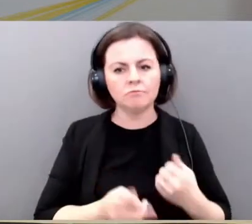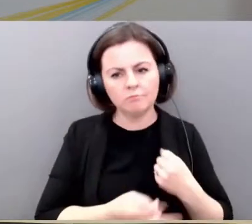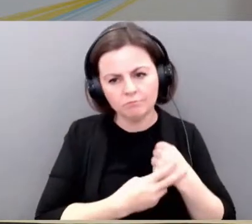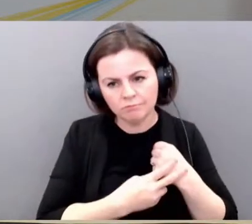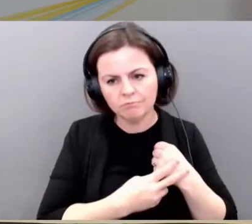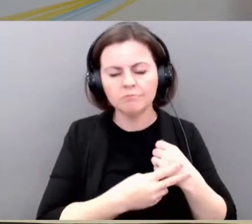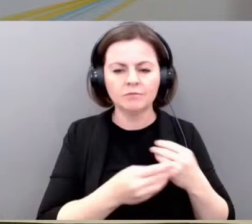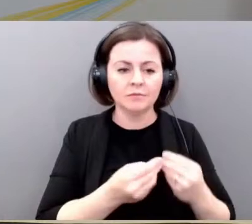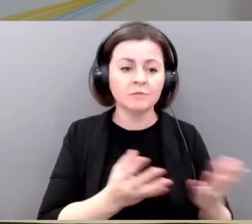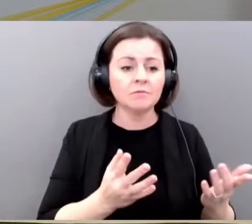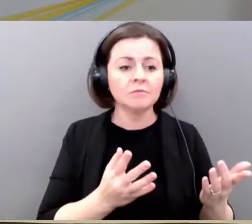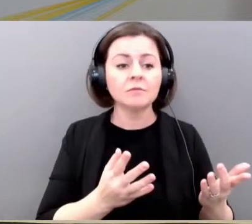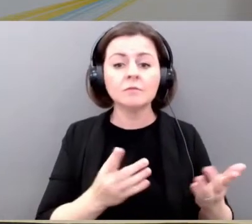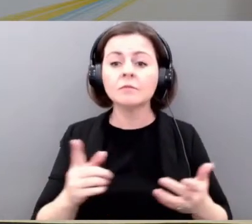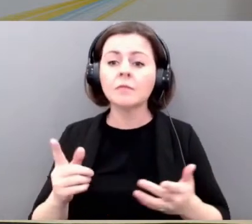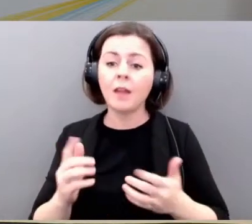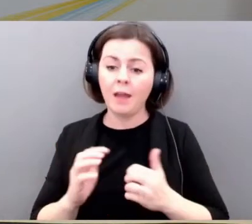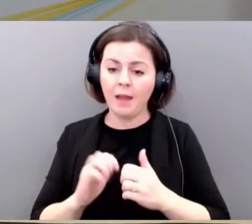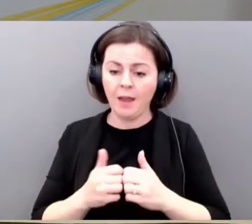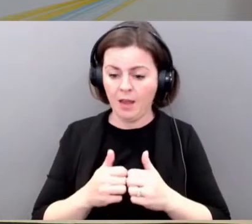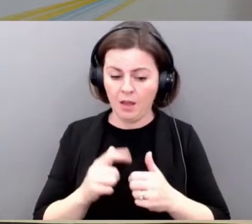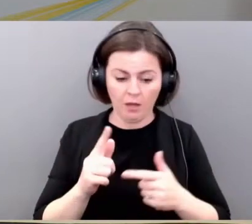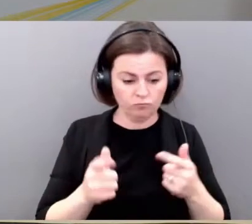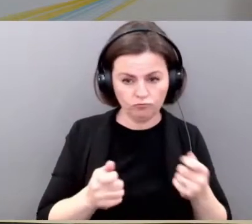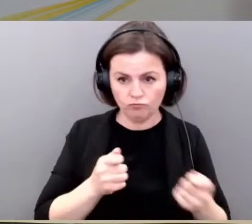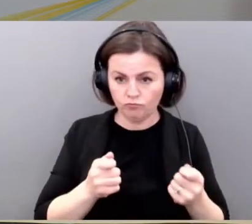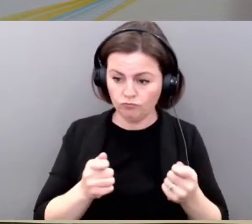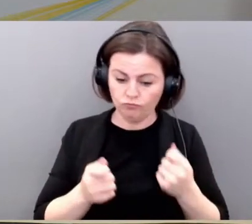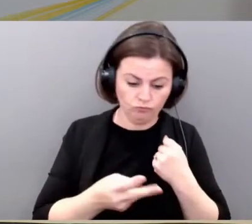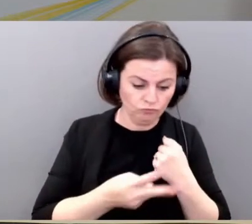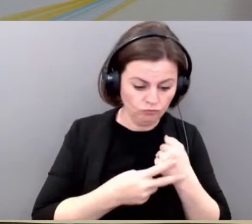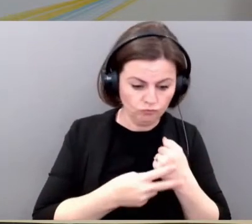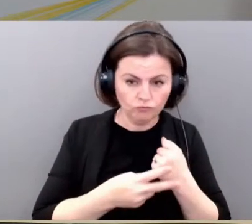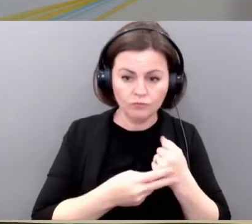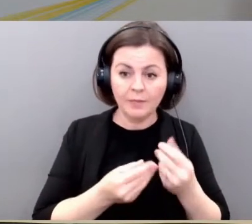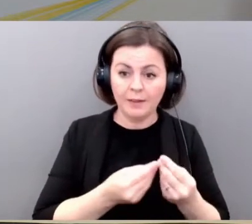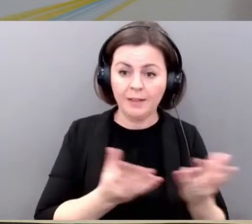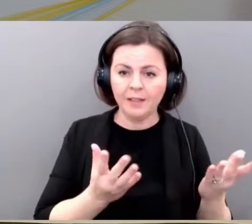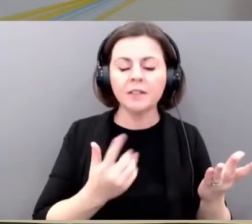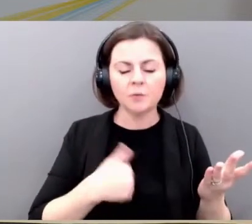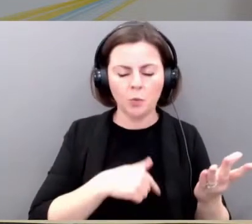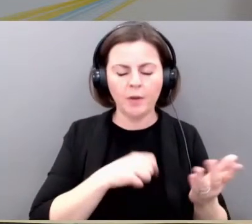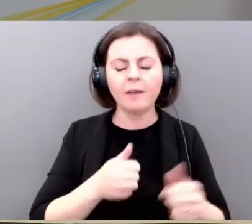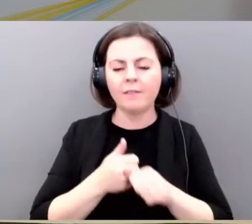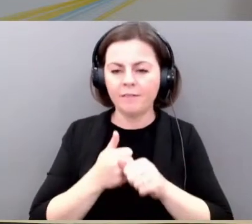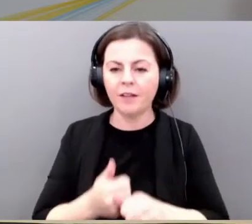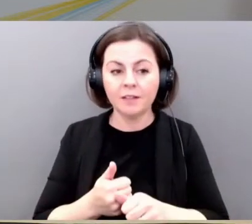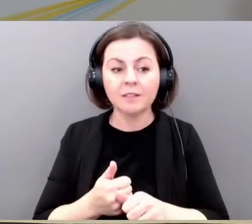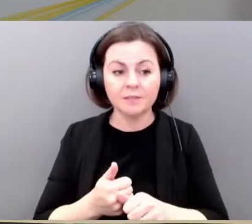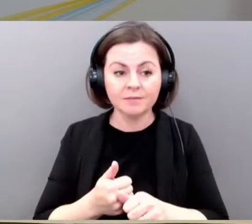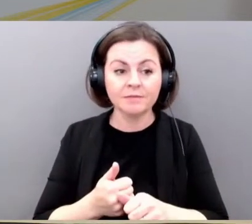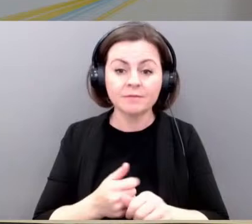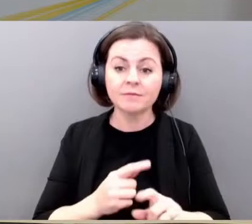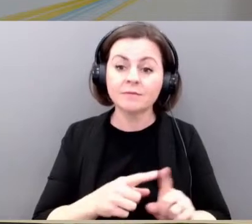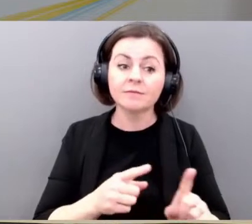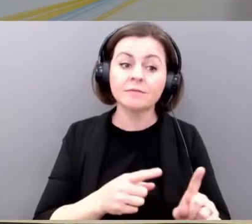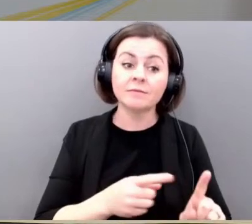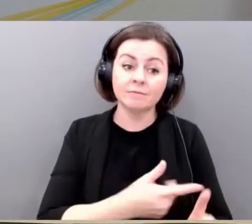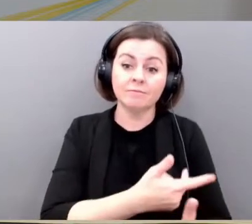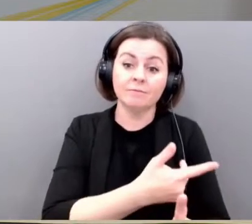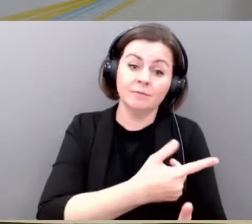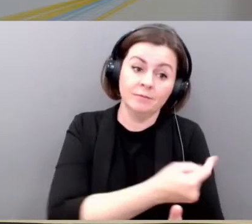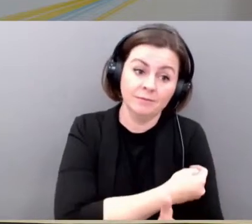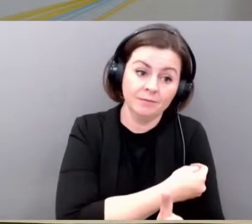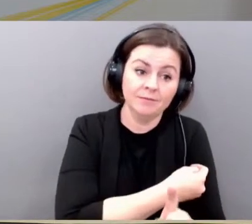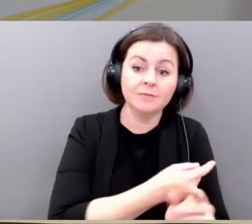required standards for handling and administering the vaccine, but we know the logistics for administering the COVID-19 vaccine